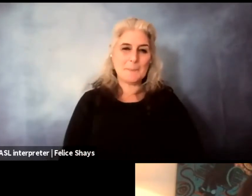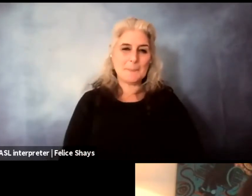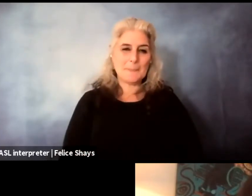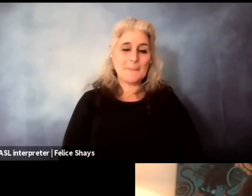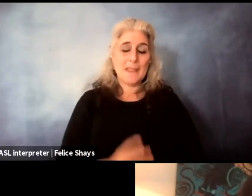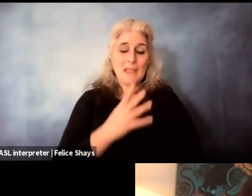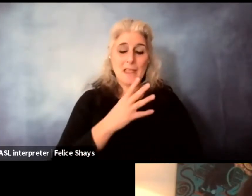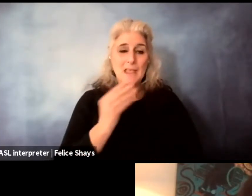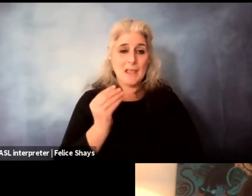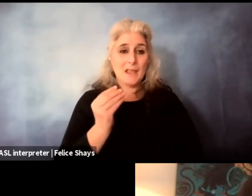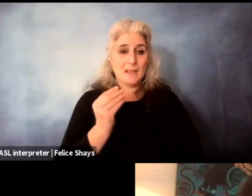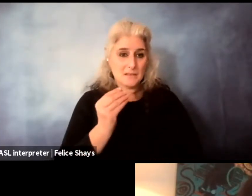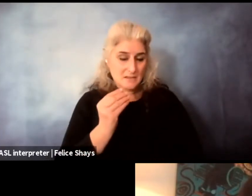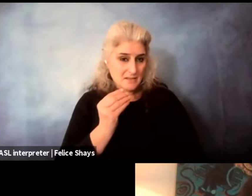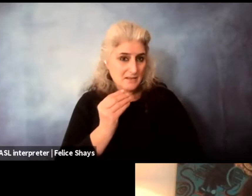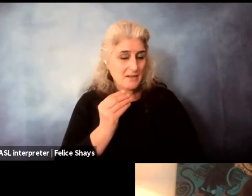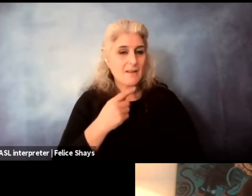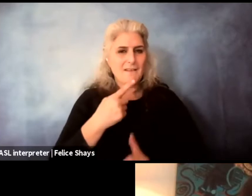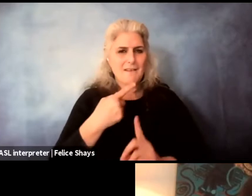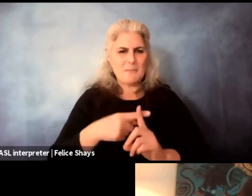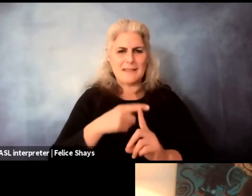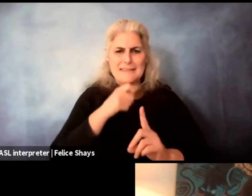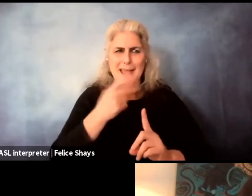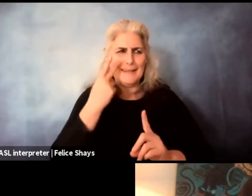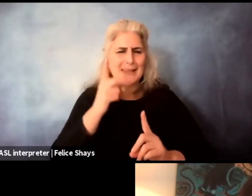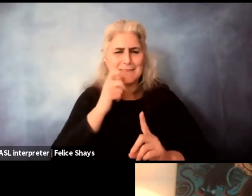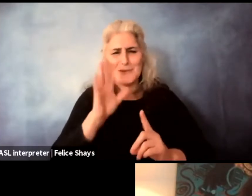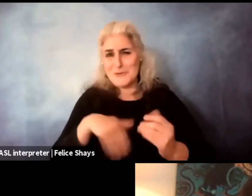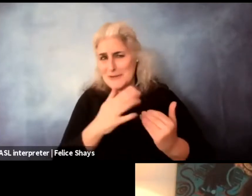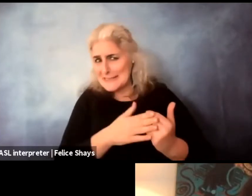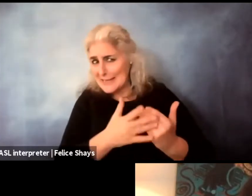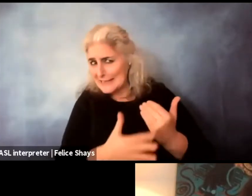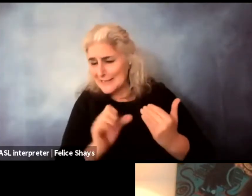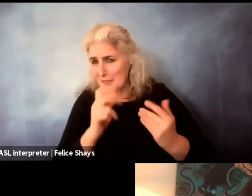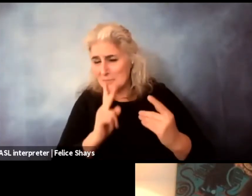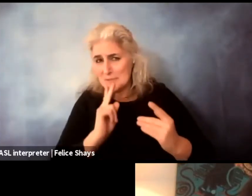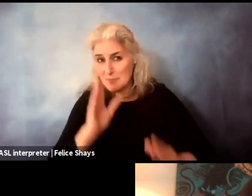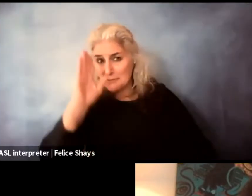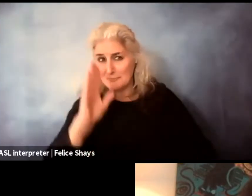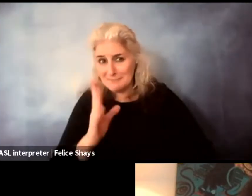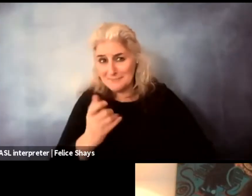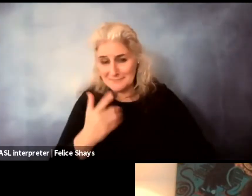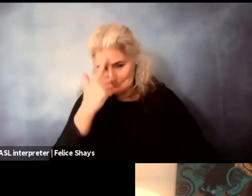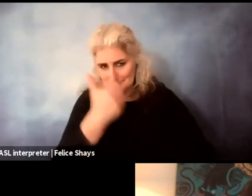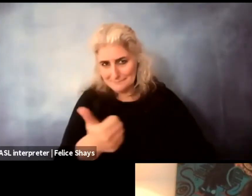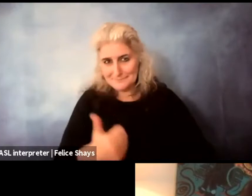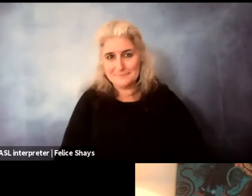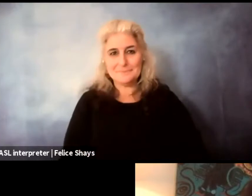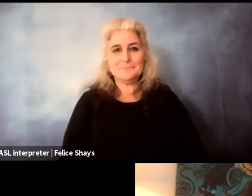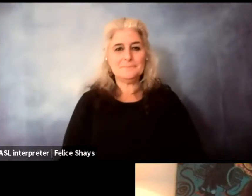And I also didn't see who else was next. So if anyone else would like to go, please feel free.